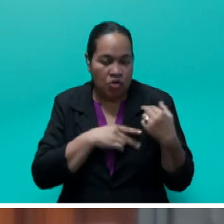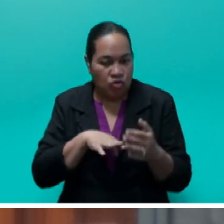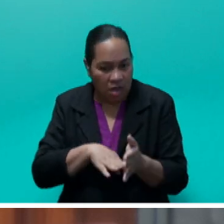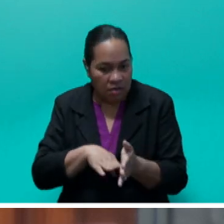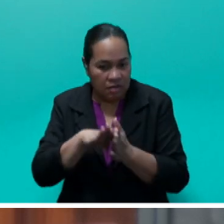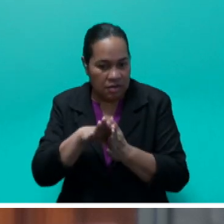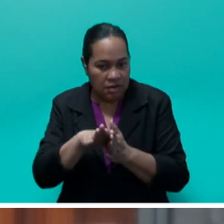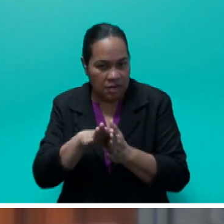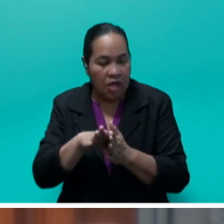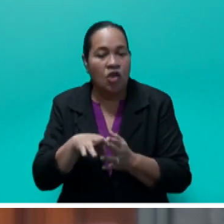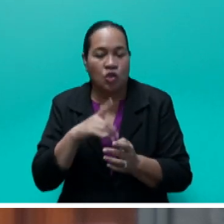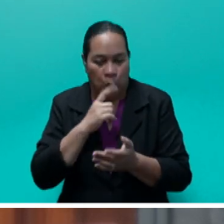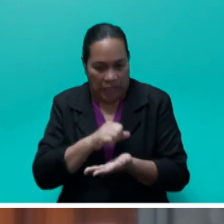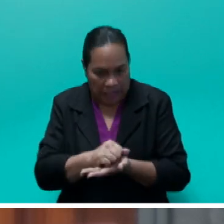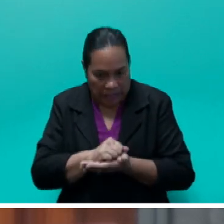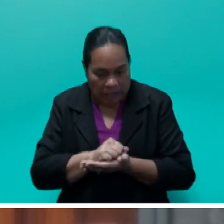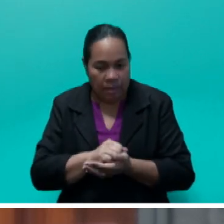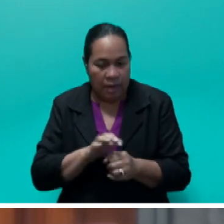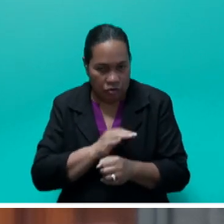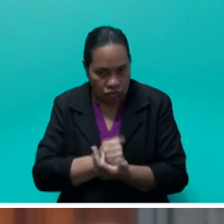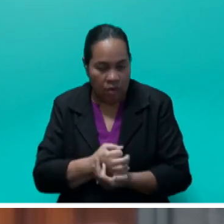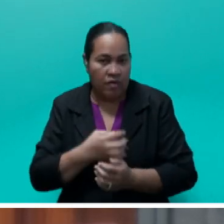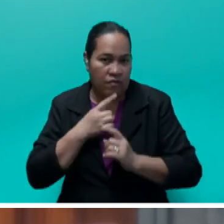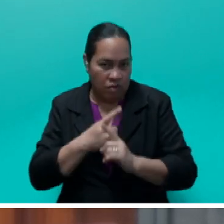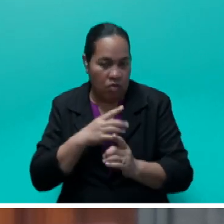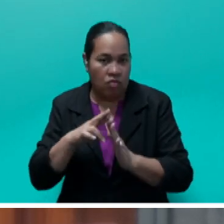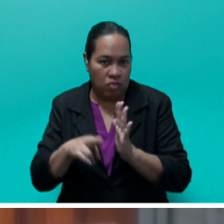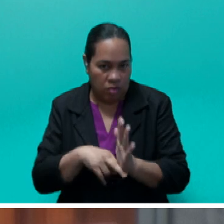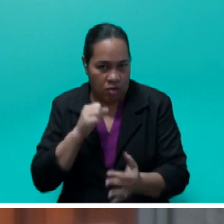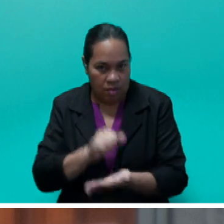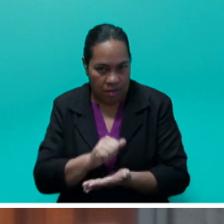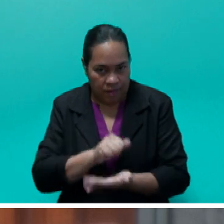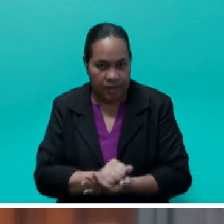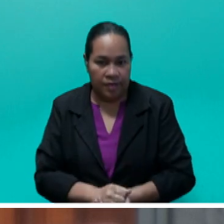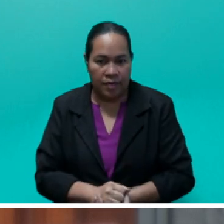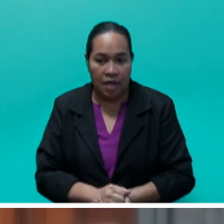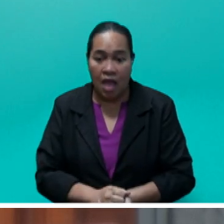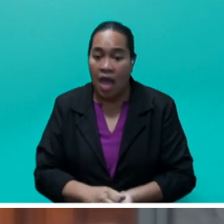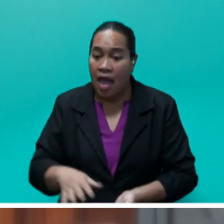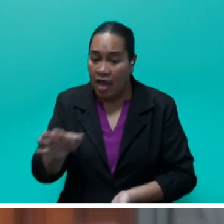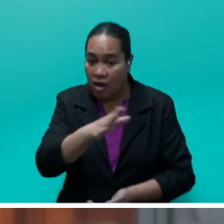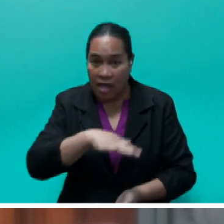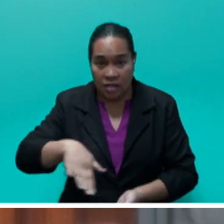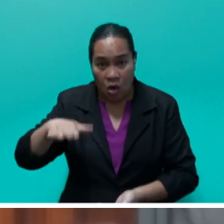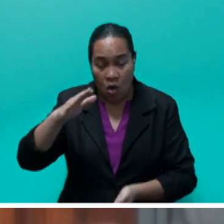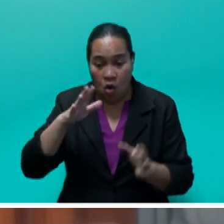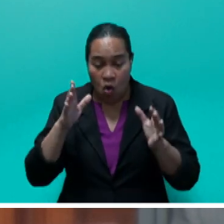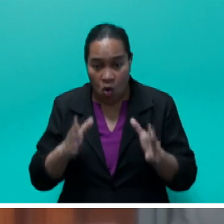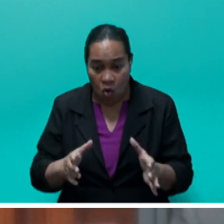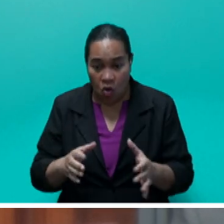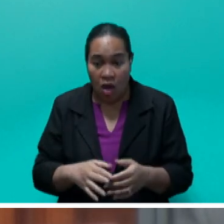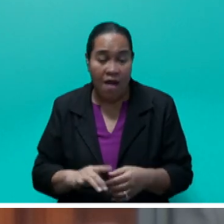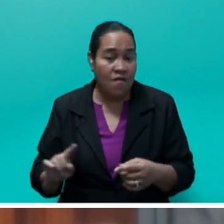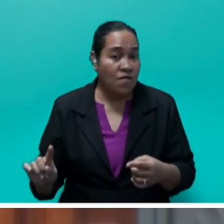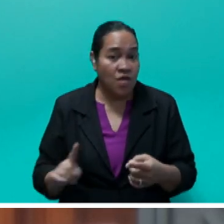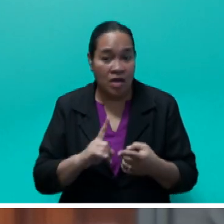its reputation to ensuring a long-term viability. And the national as a whole, Mr. Speaker, sir, there will be firstly